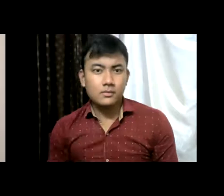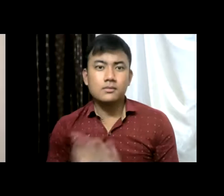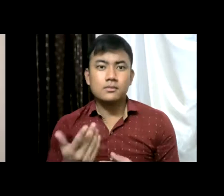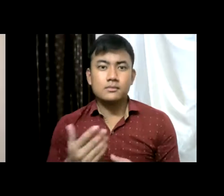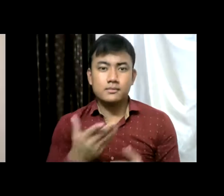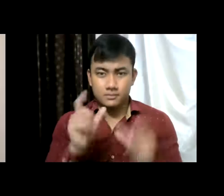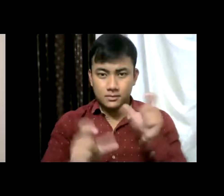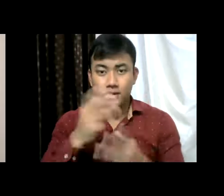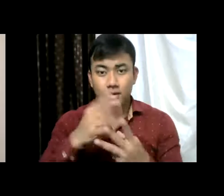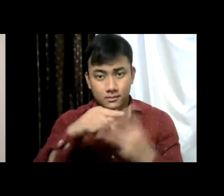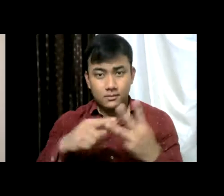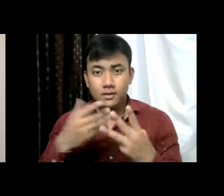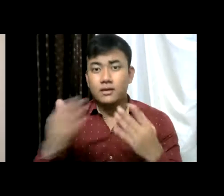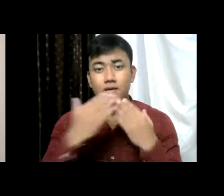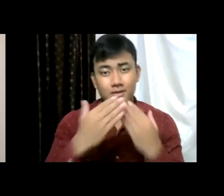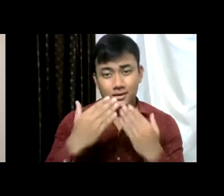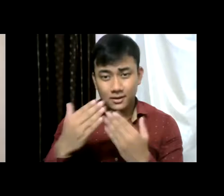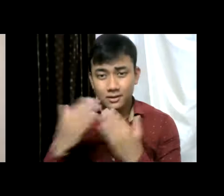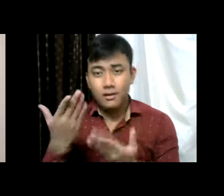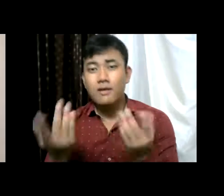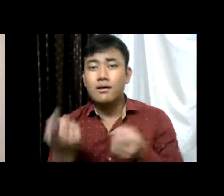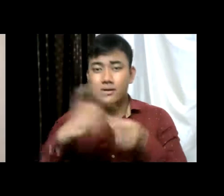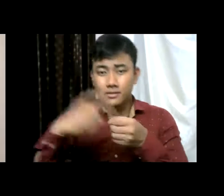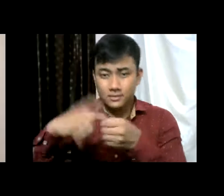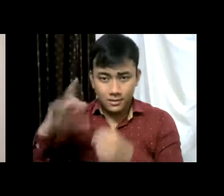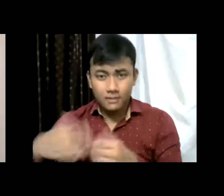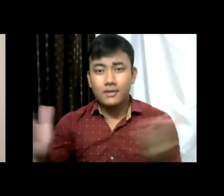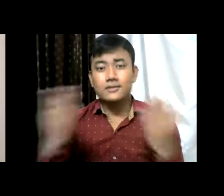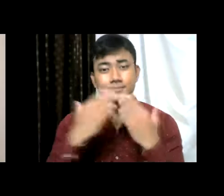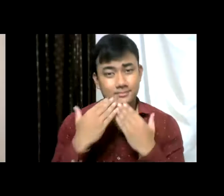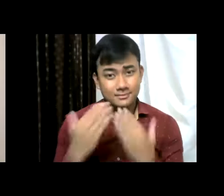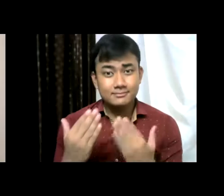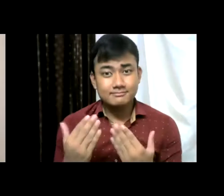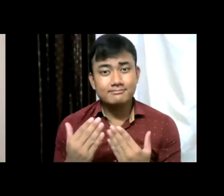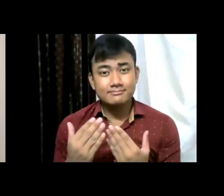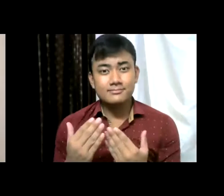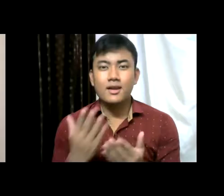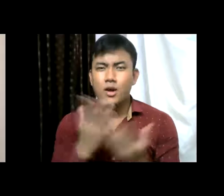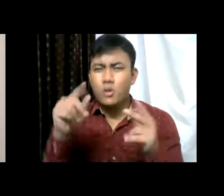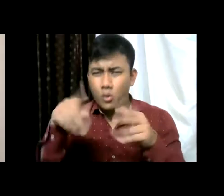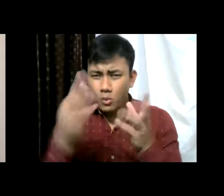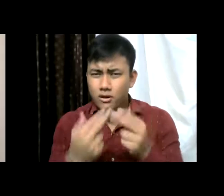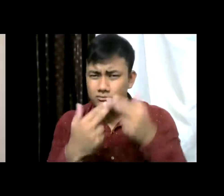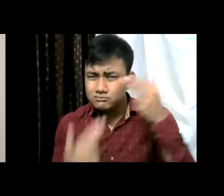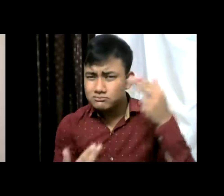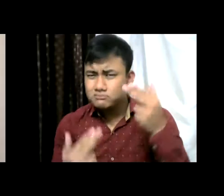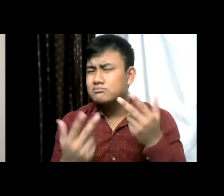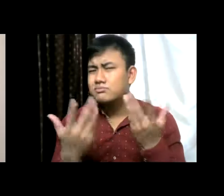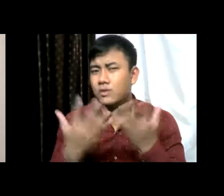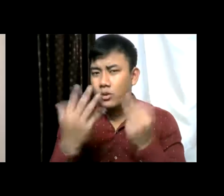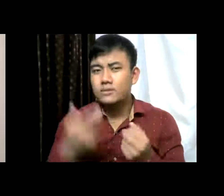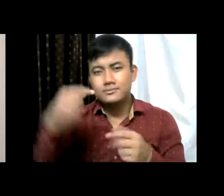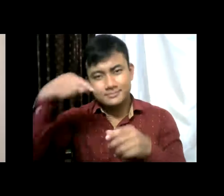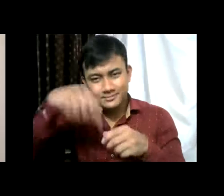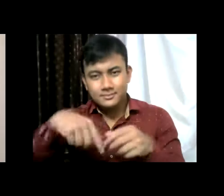three of them for giving us their time and agreeing to be part of this session. Their detailed bios can be found in the chat box. I'd also like